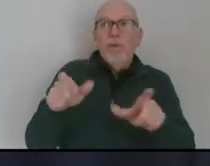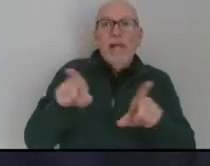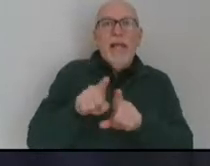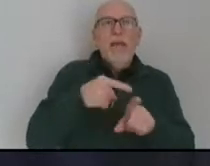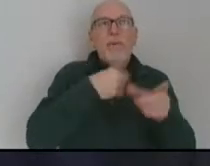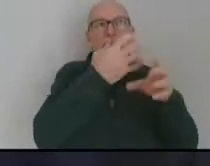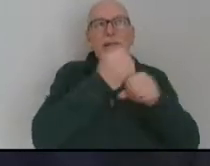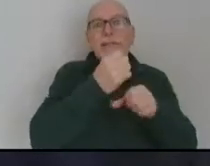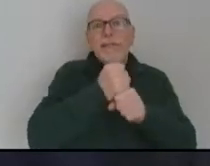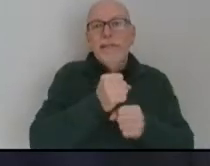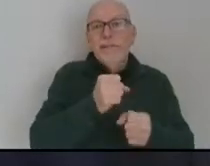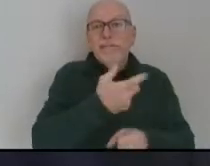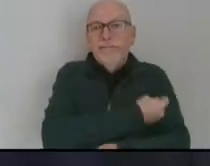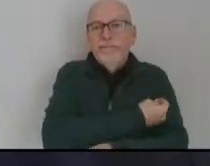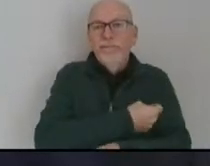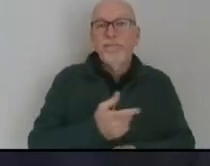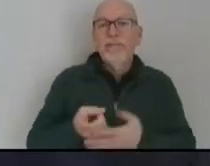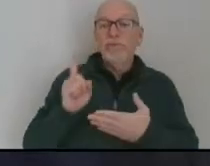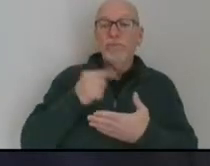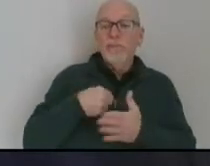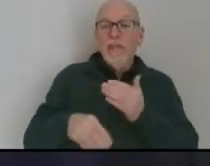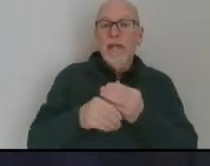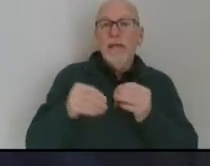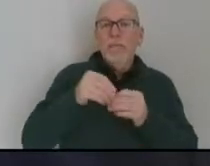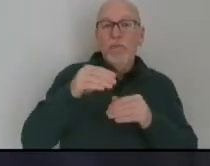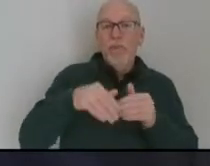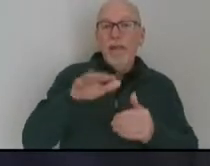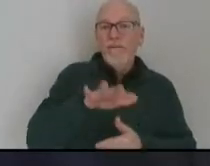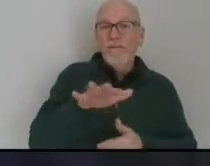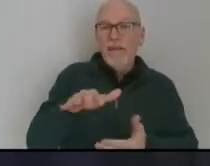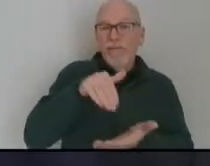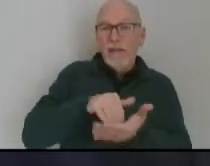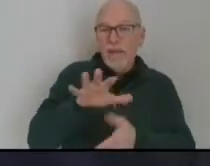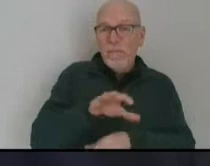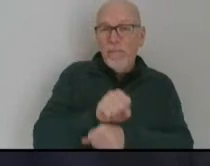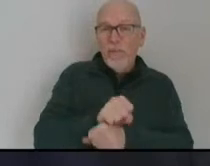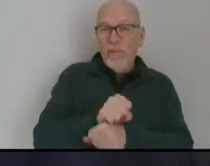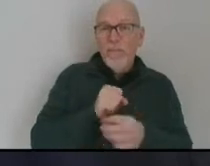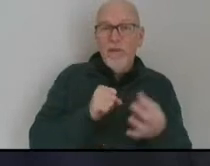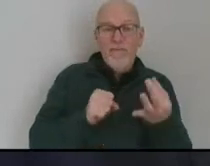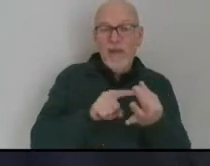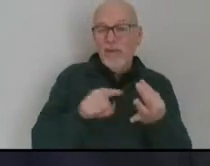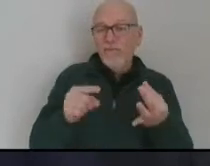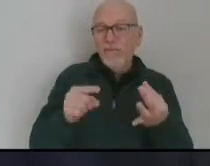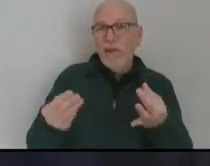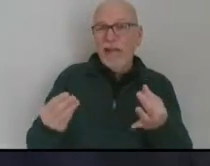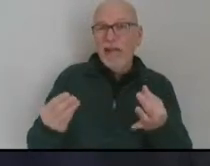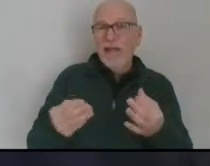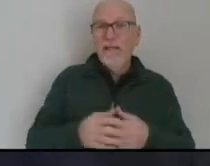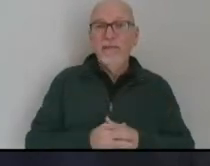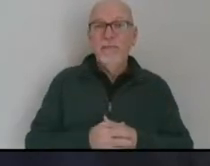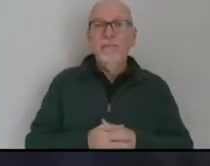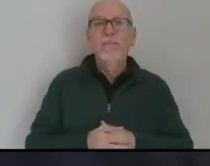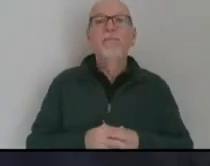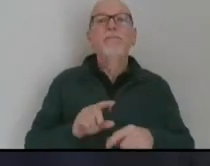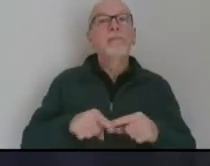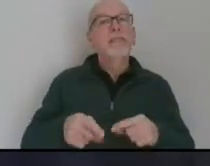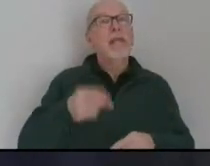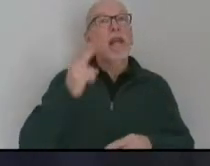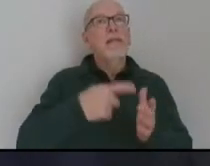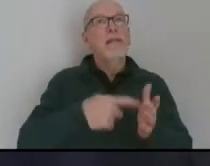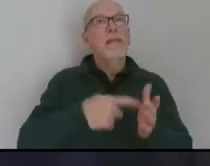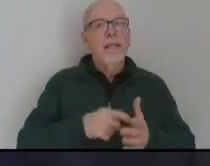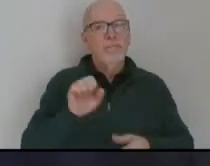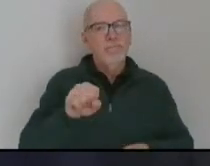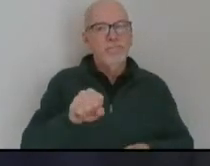Last weekend, the team added more than 55,000 appointments between Friday and Monday. But demand is high, and those